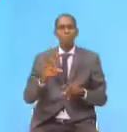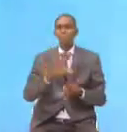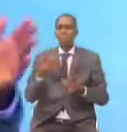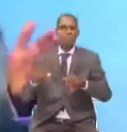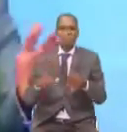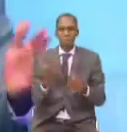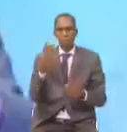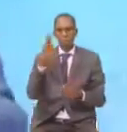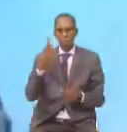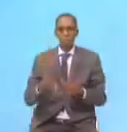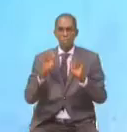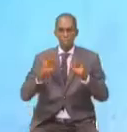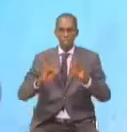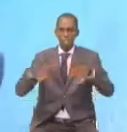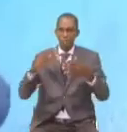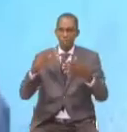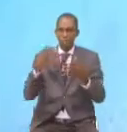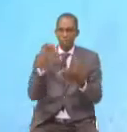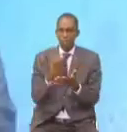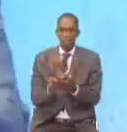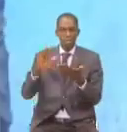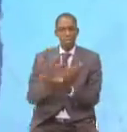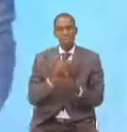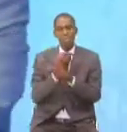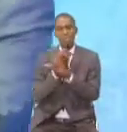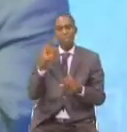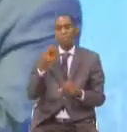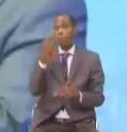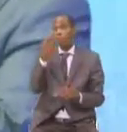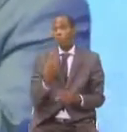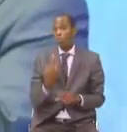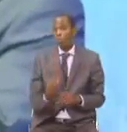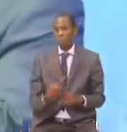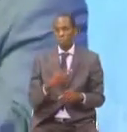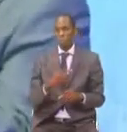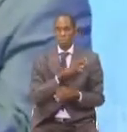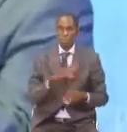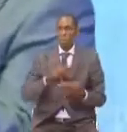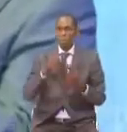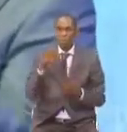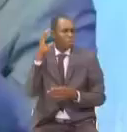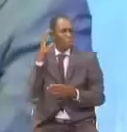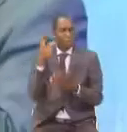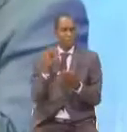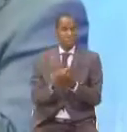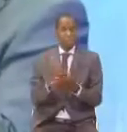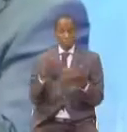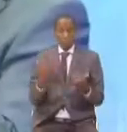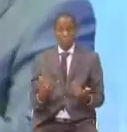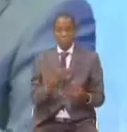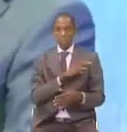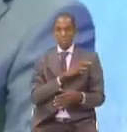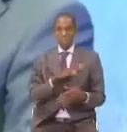that righteousness and salvation. Only Christ. And when you hear that, that now Christ has